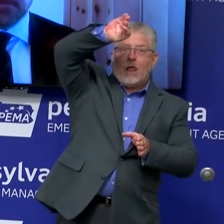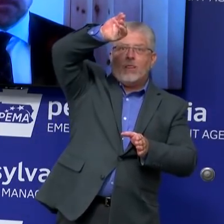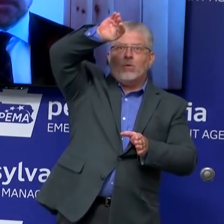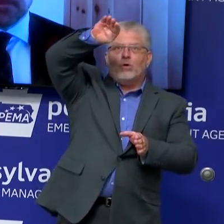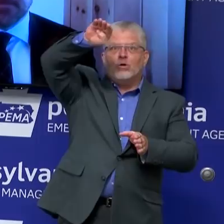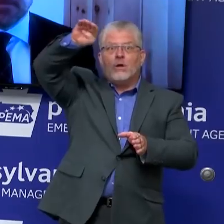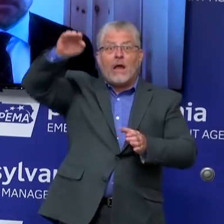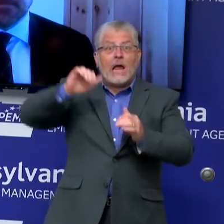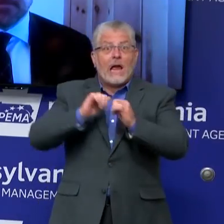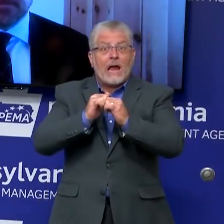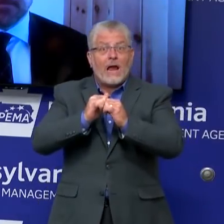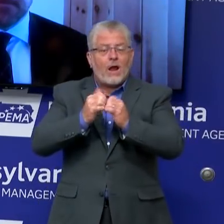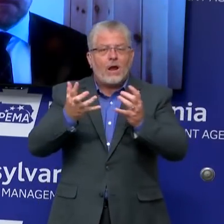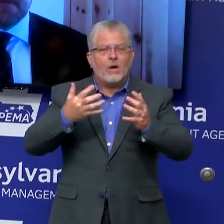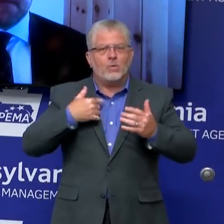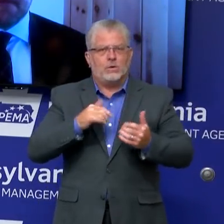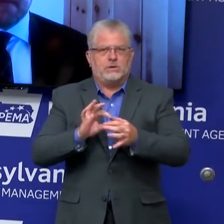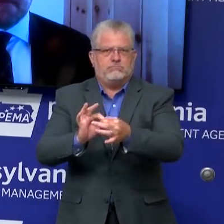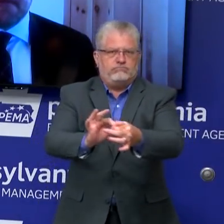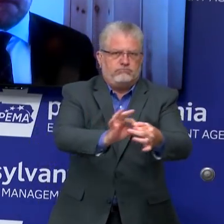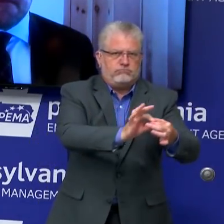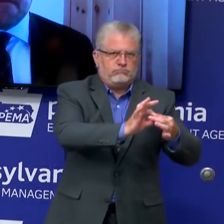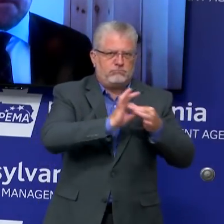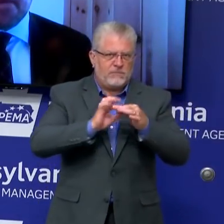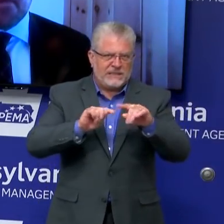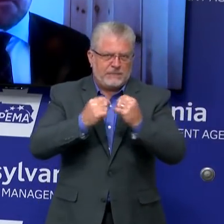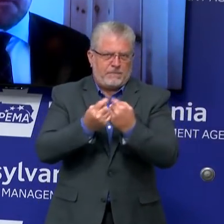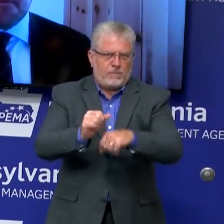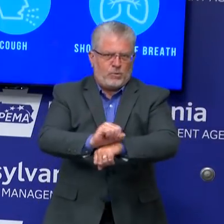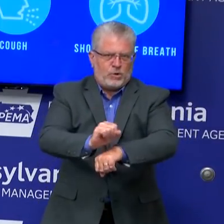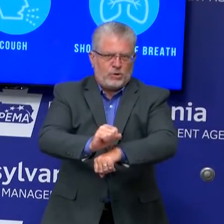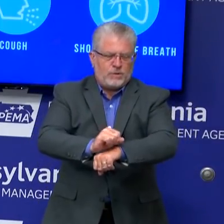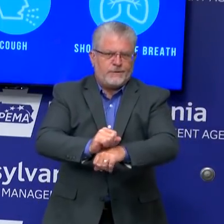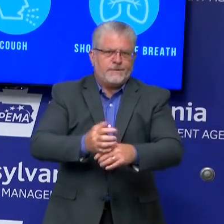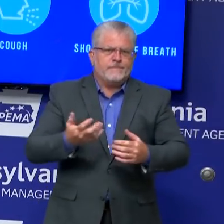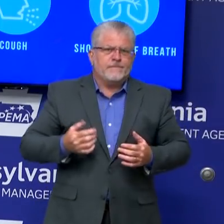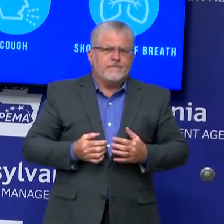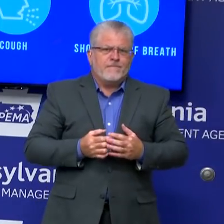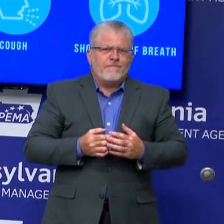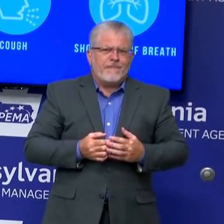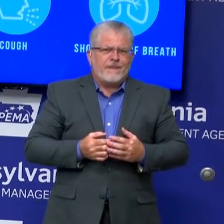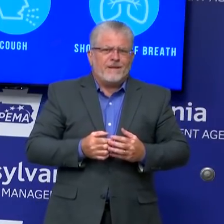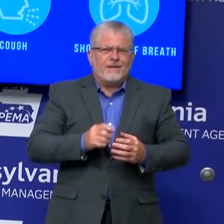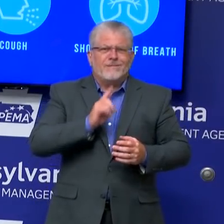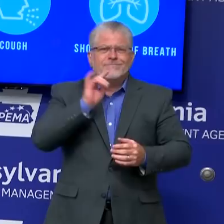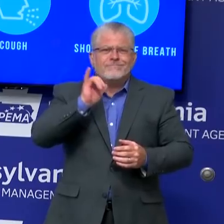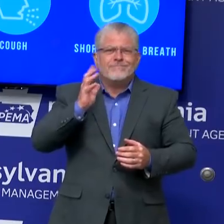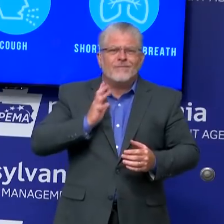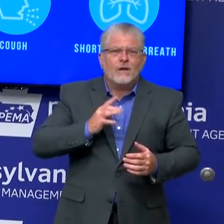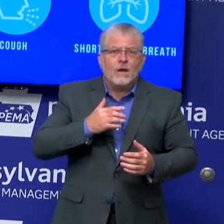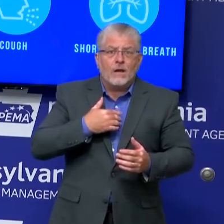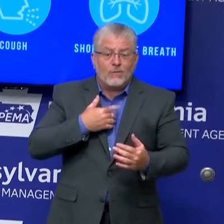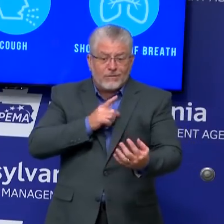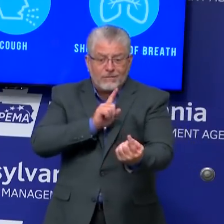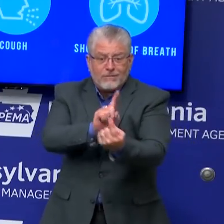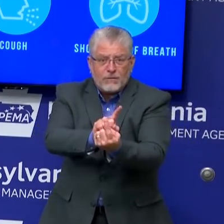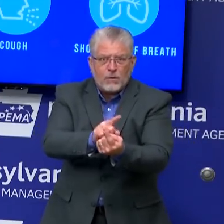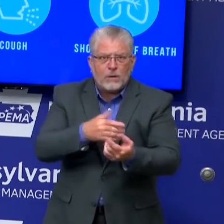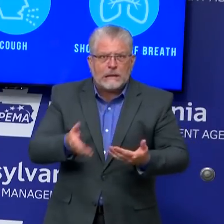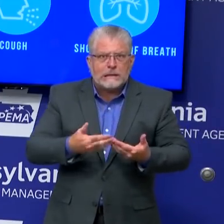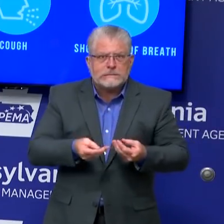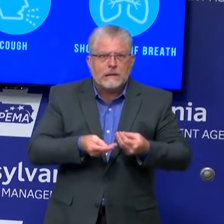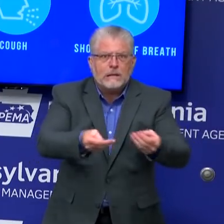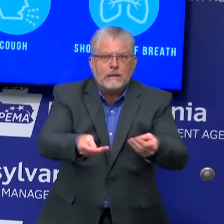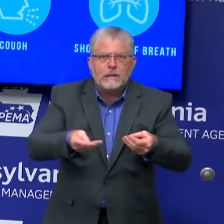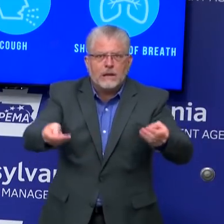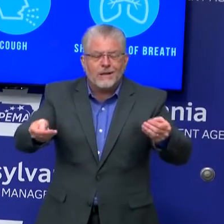us. And we actually broke transmission links. So we got down to the point where we were actually in the 300